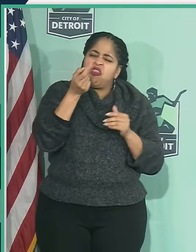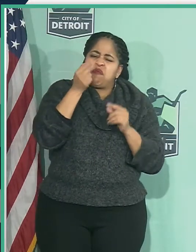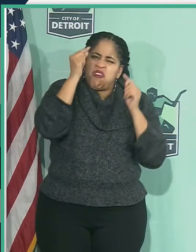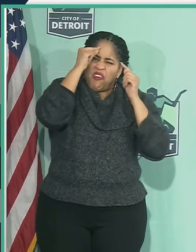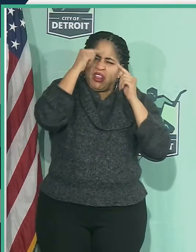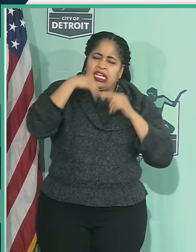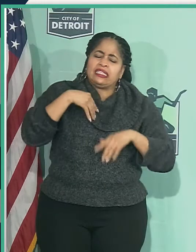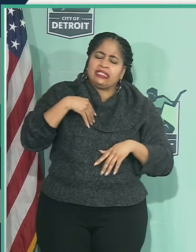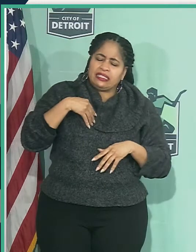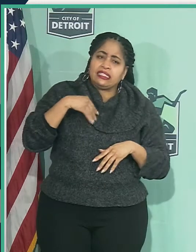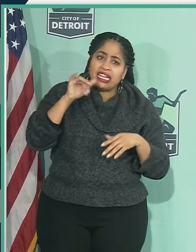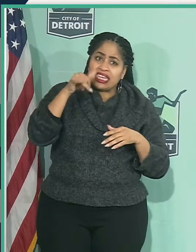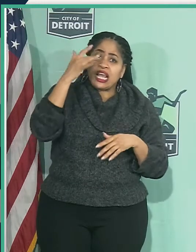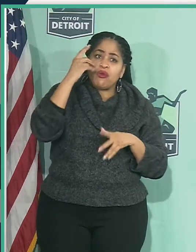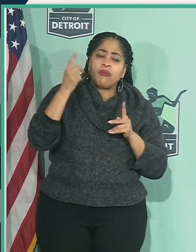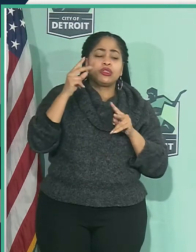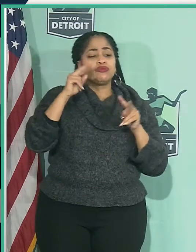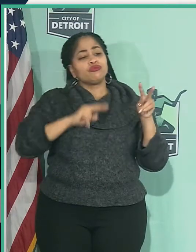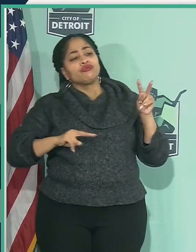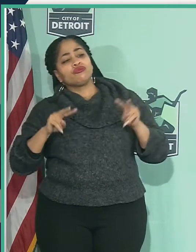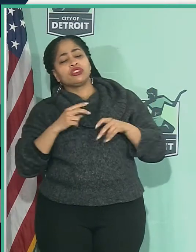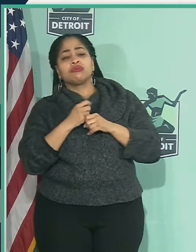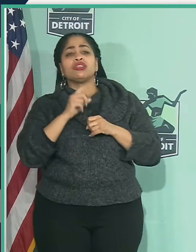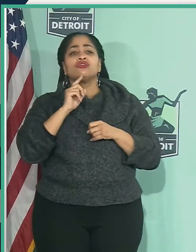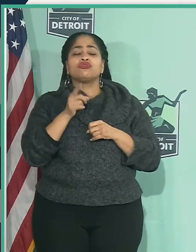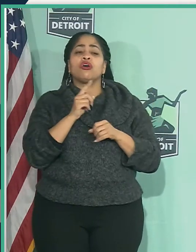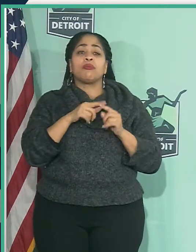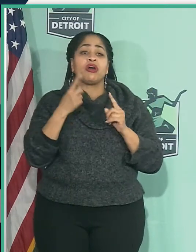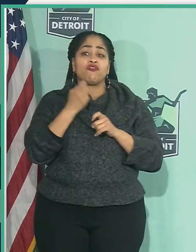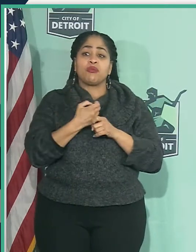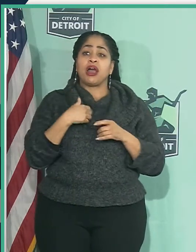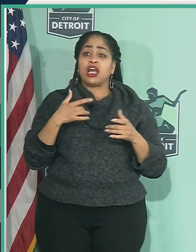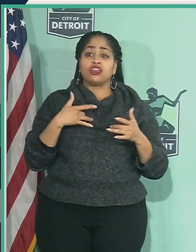you have somebody observing, but it was, as far as